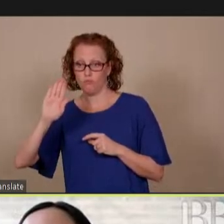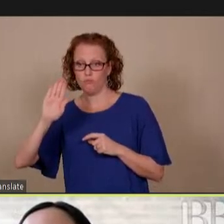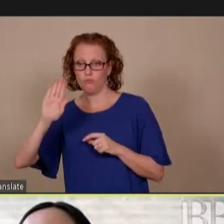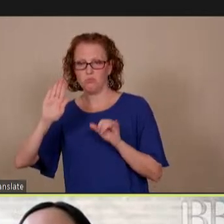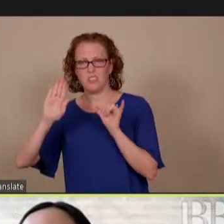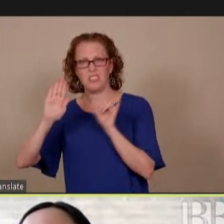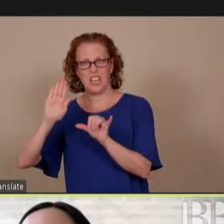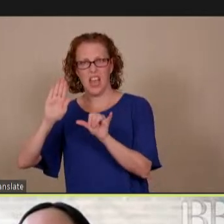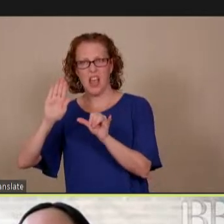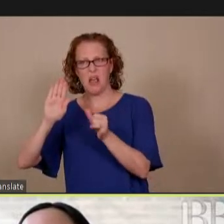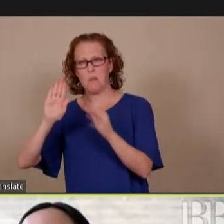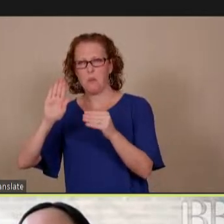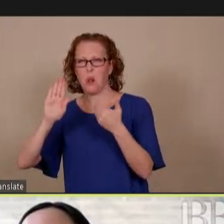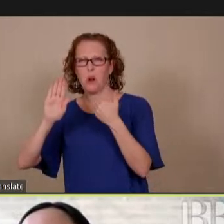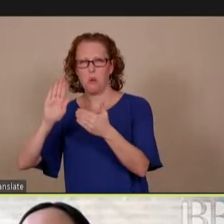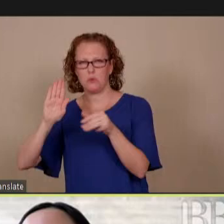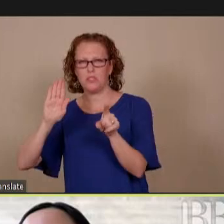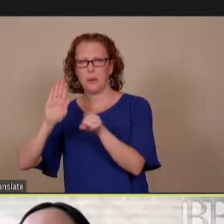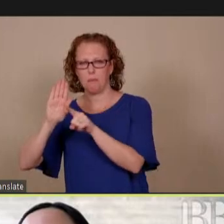same.